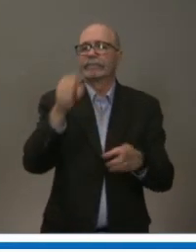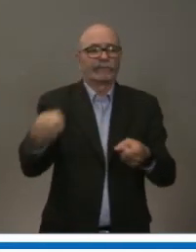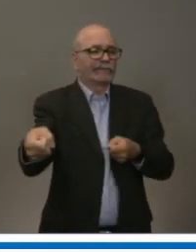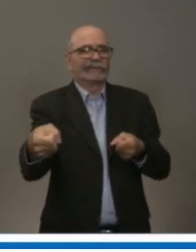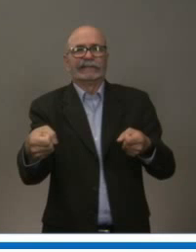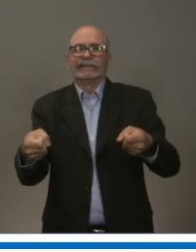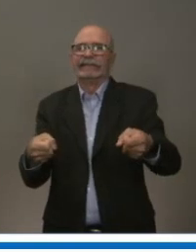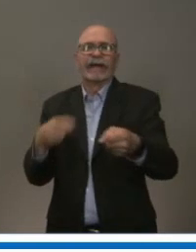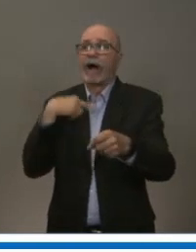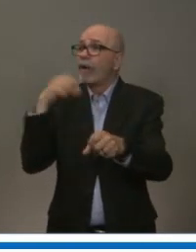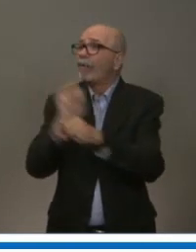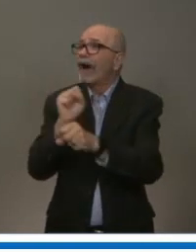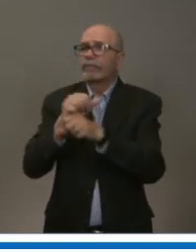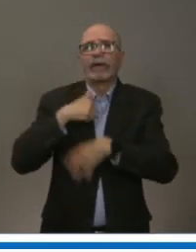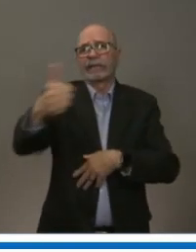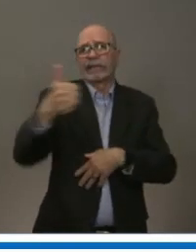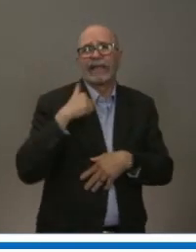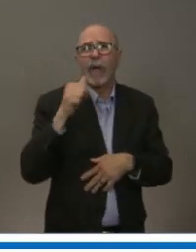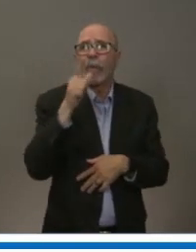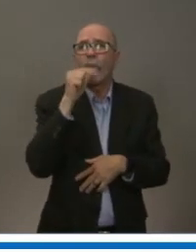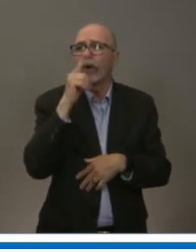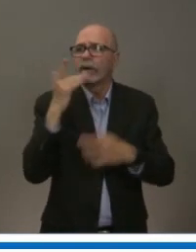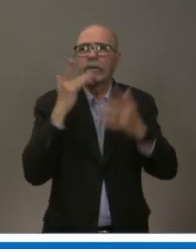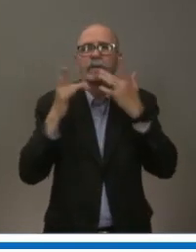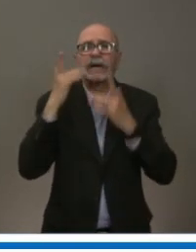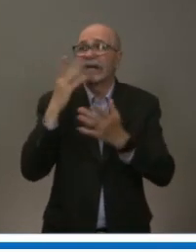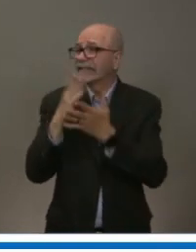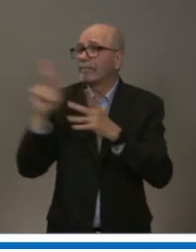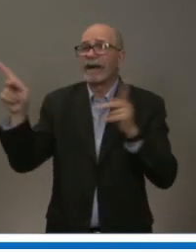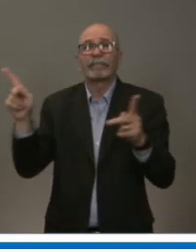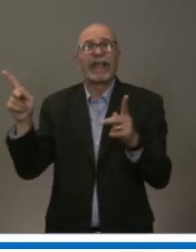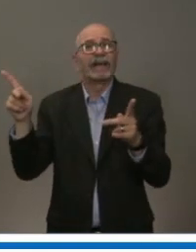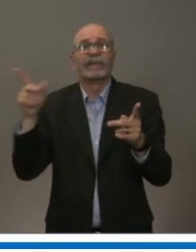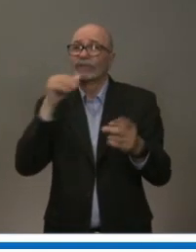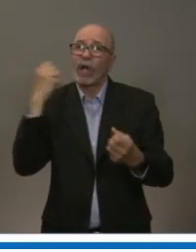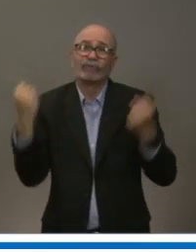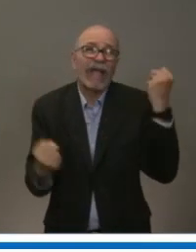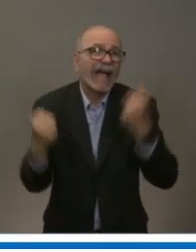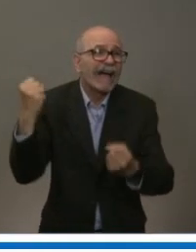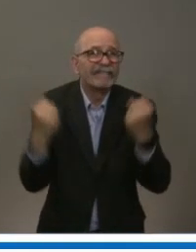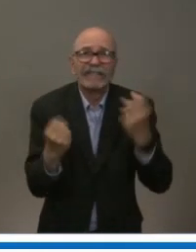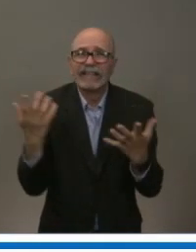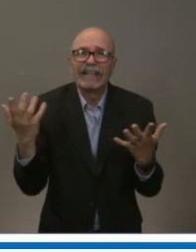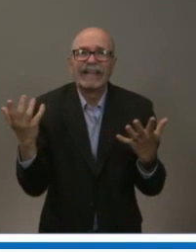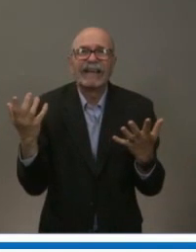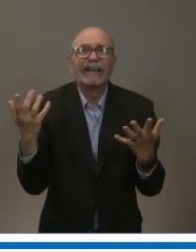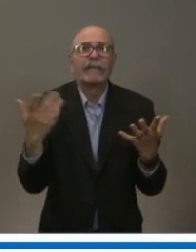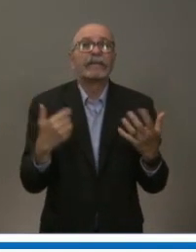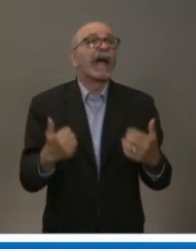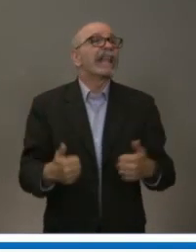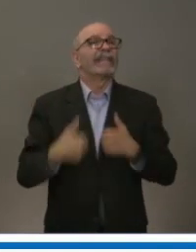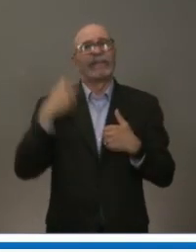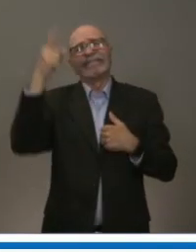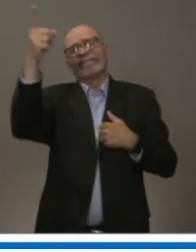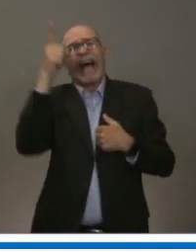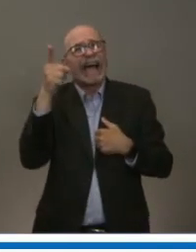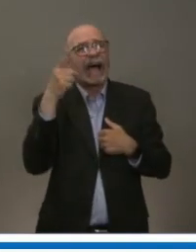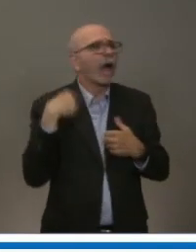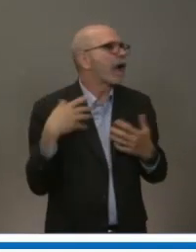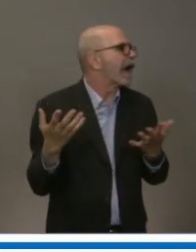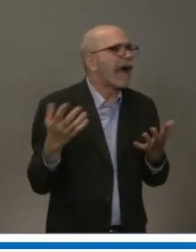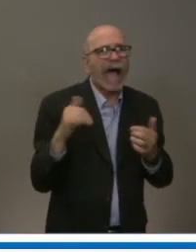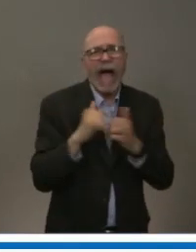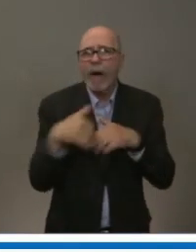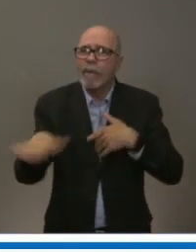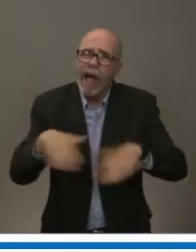luxury of being able to drive, or it's short enough that they could walk. Other people, there's lots of families that they still